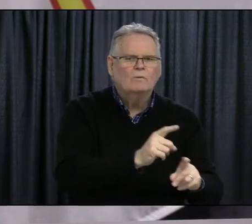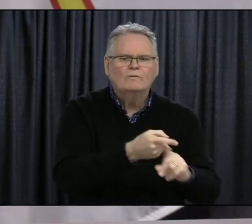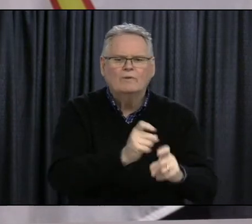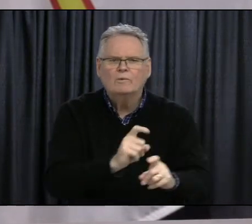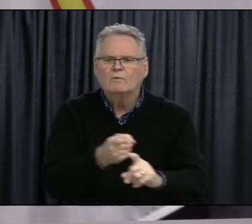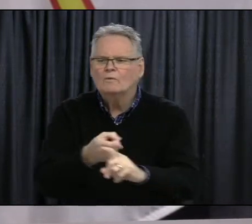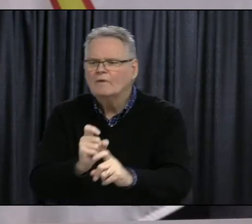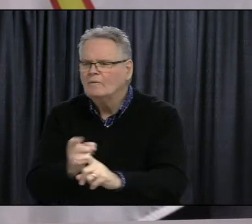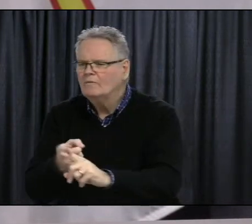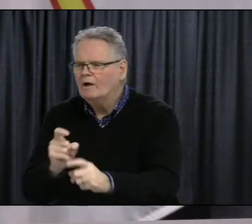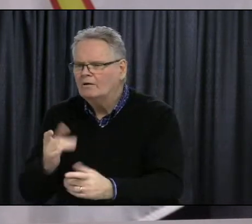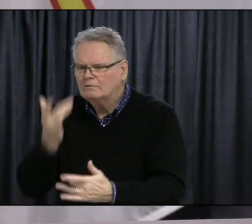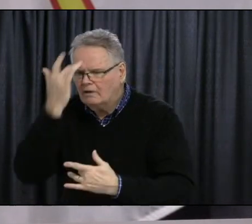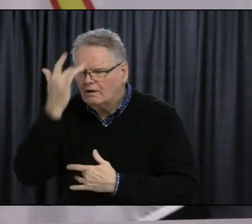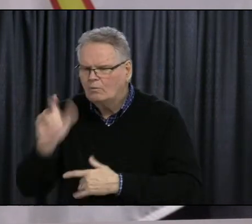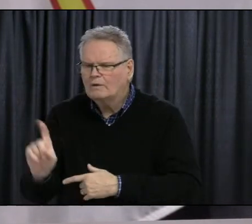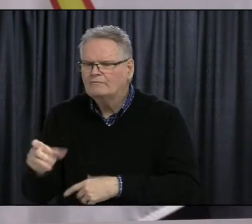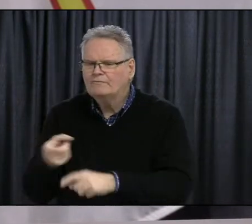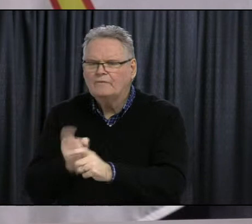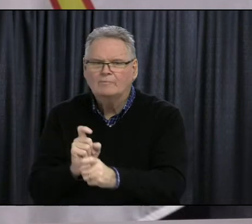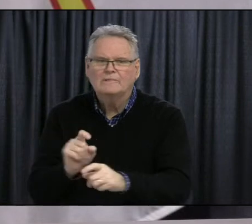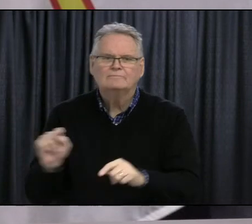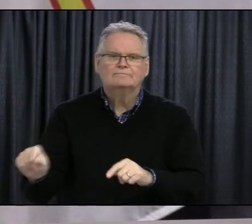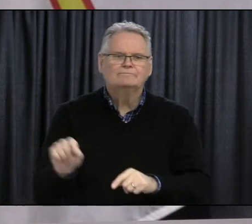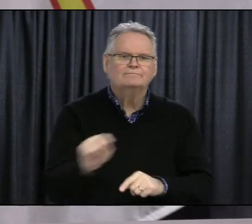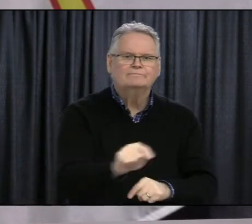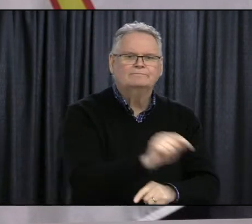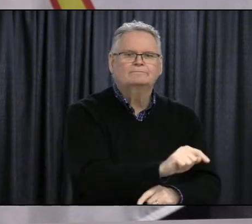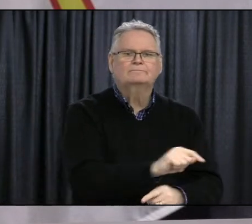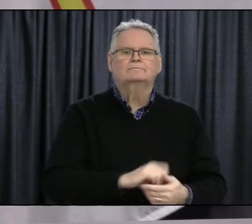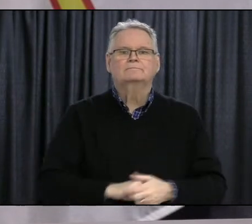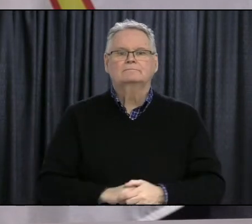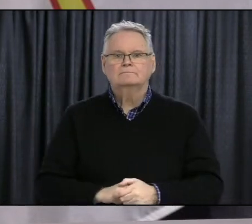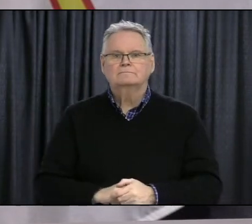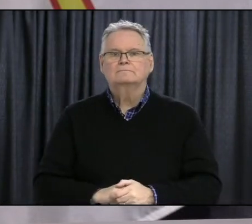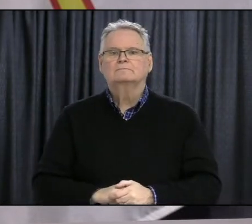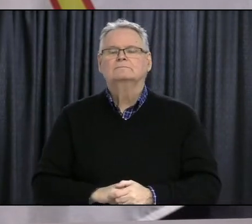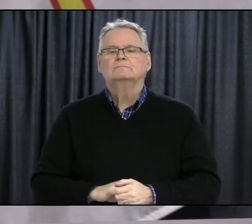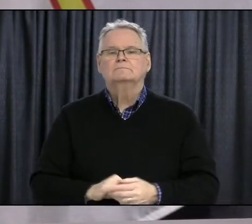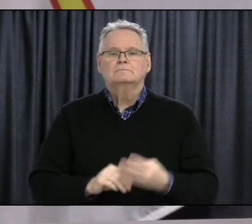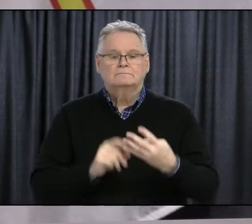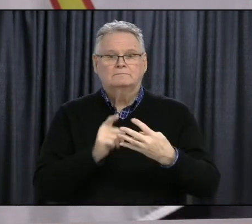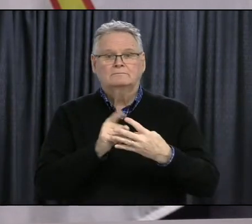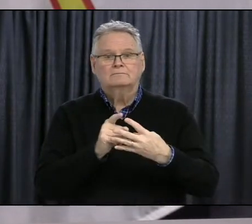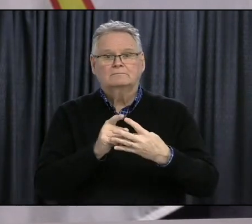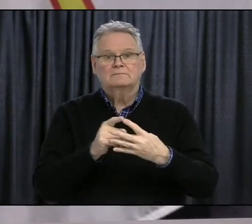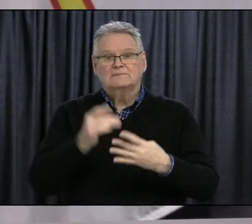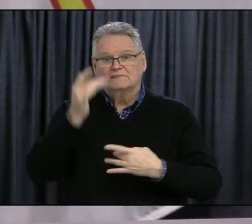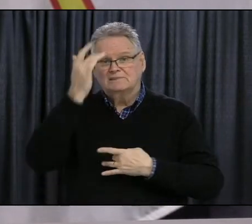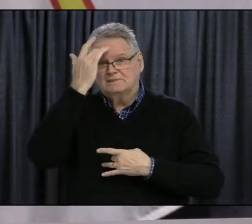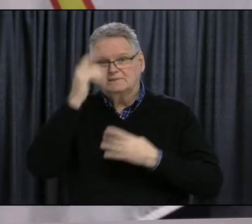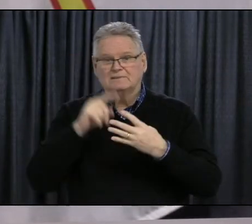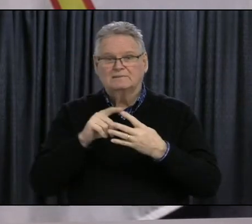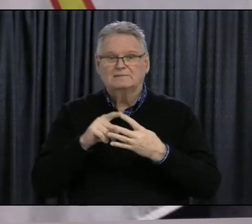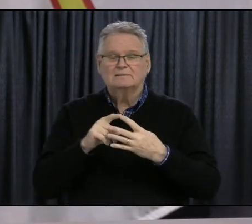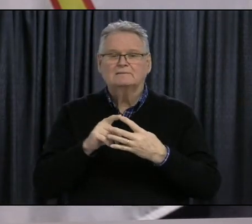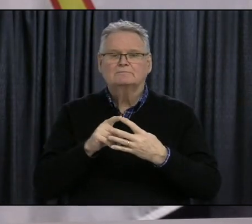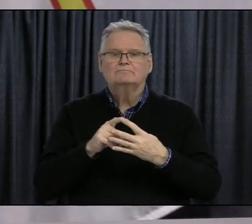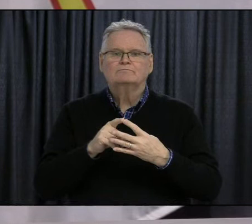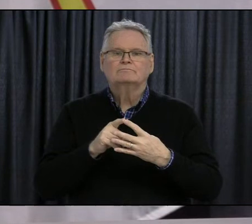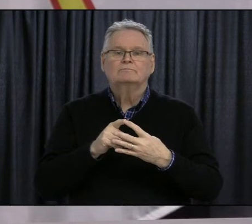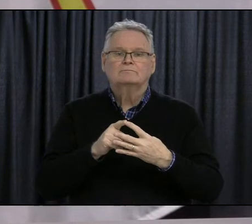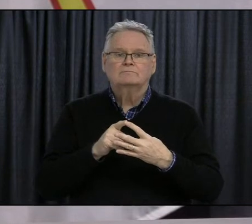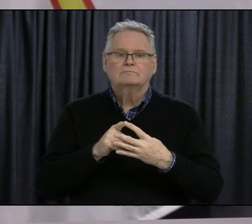initial symptoms, the source contact could have been as far back as New Year's. This is a reminder